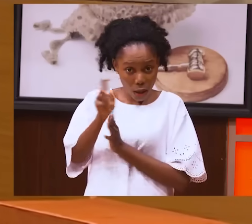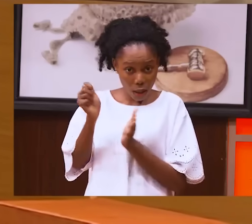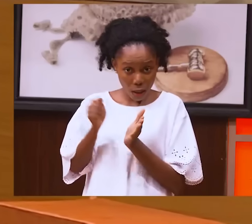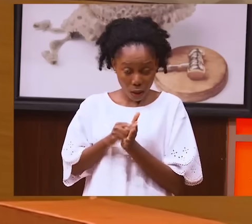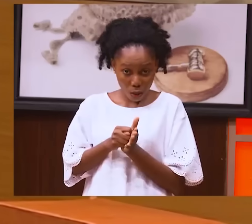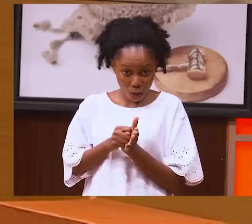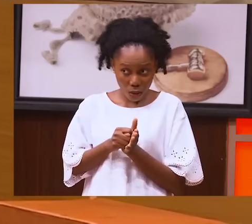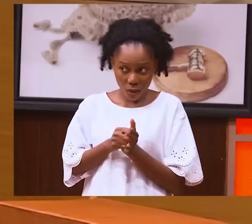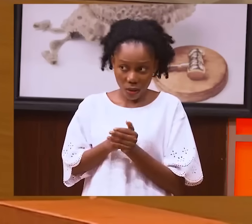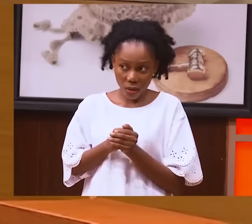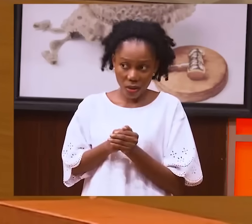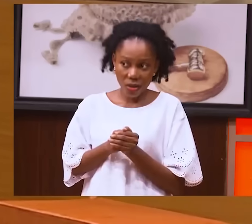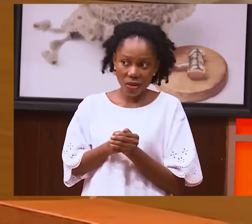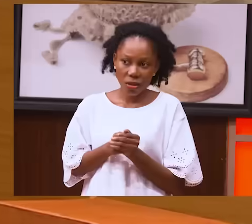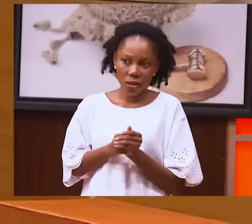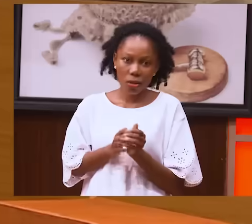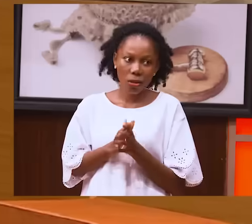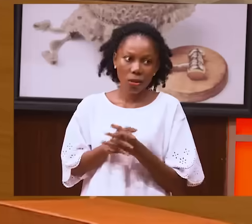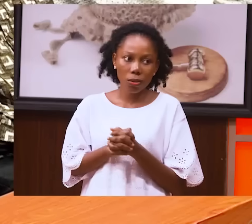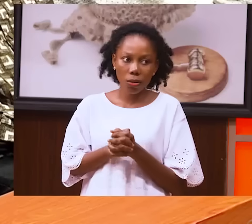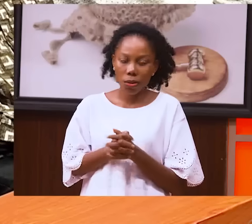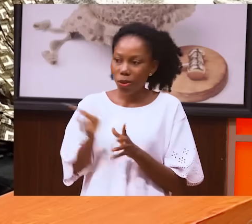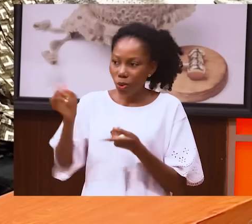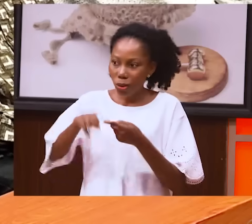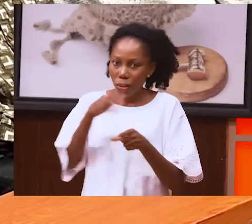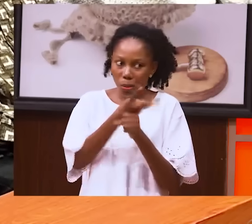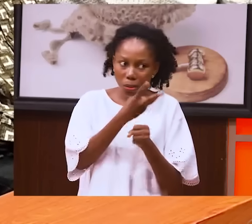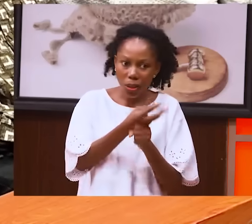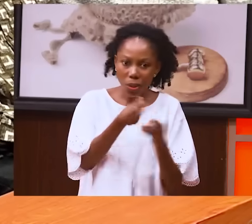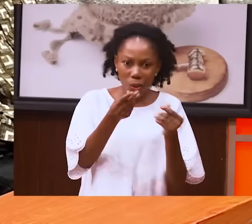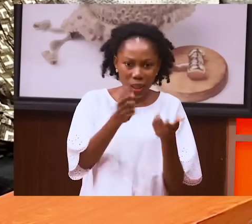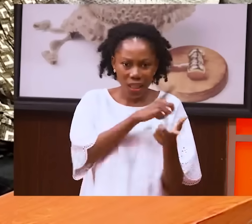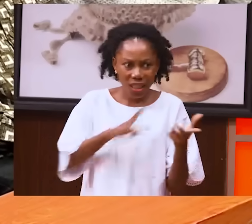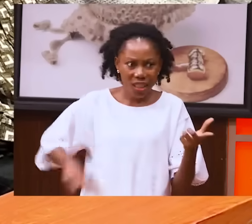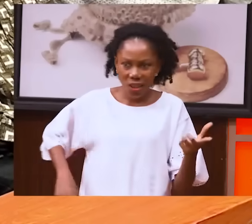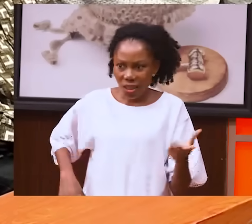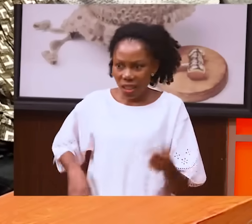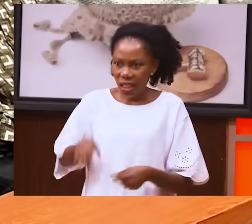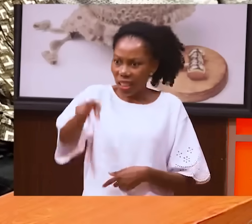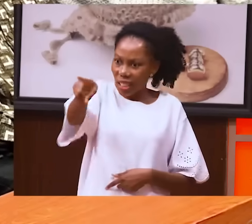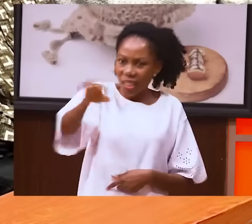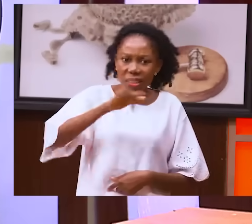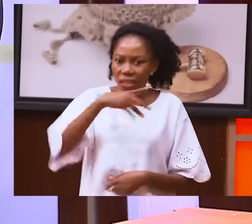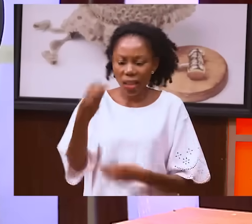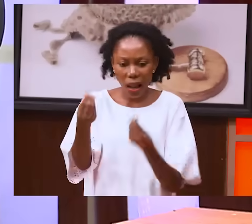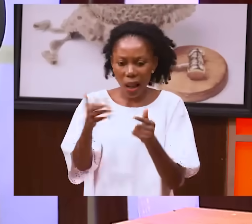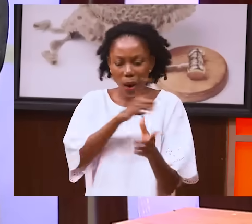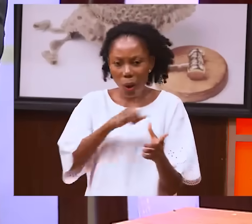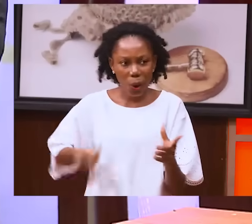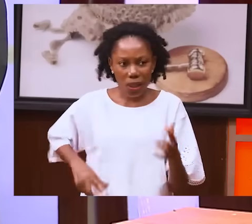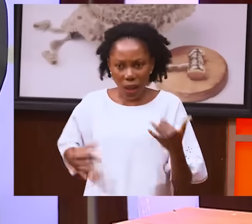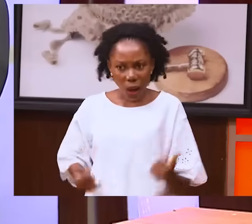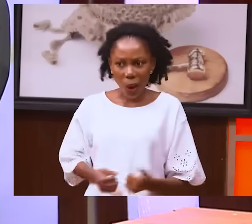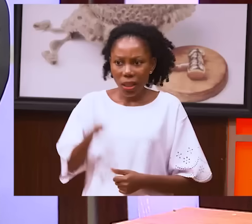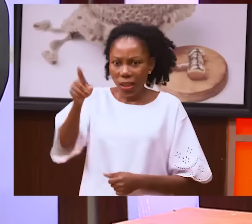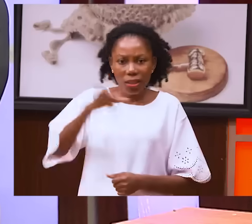Maybe you should give me. Let me plead with the landlord. Plead with the landlord. Yeah. Right now, this is your landlord before the law. This